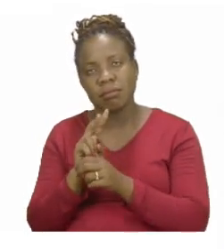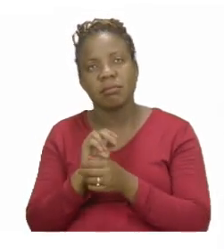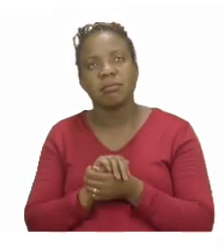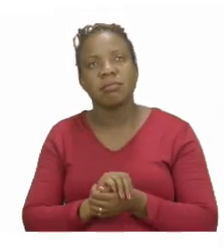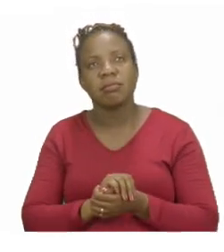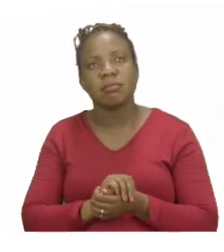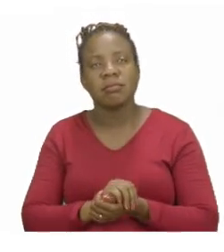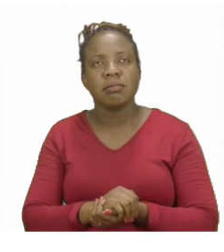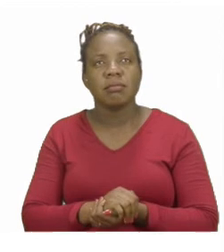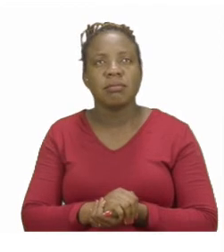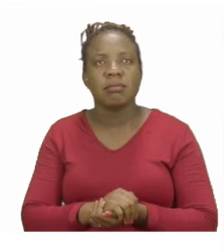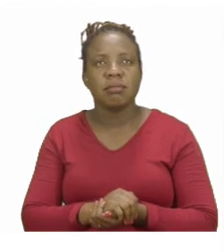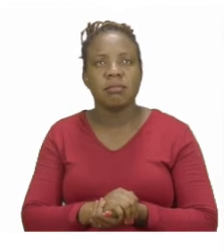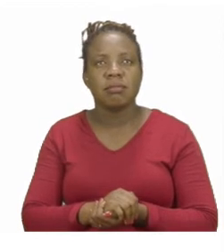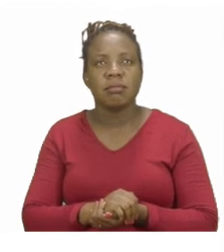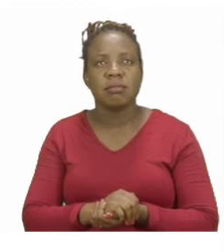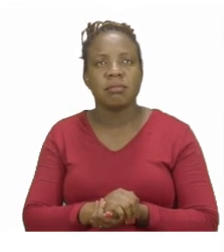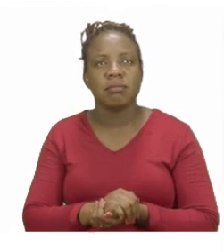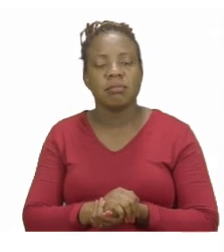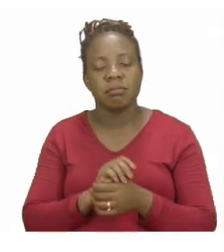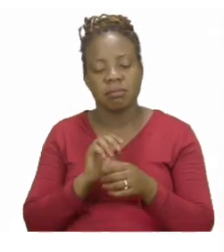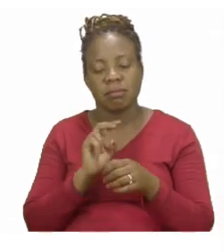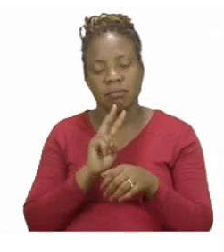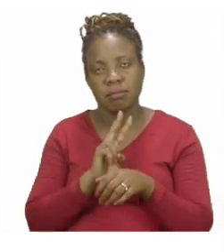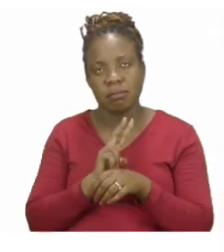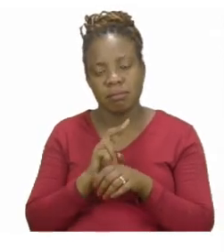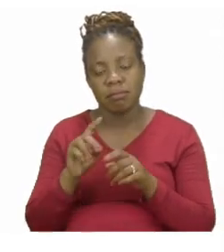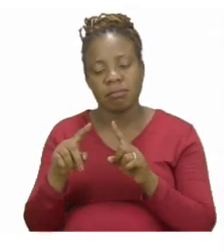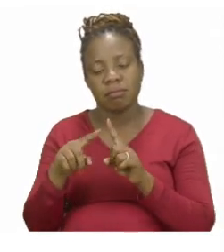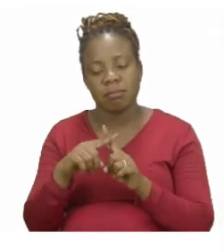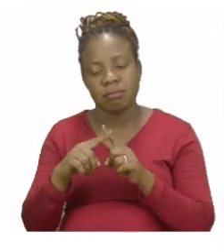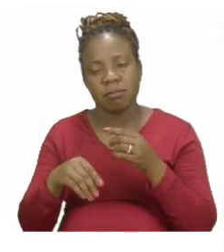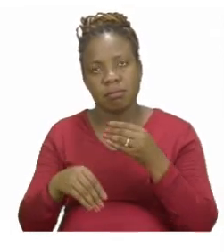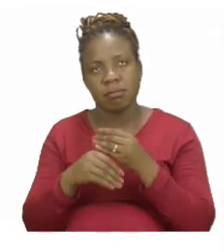second one is an addition sum. It reads